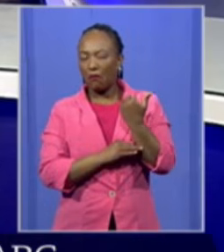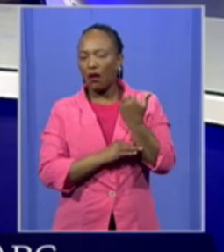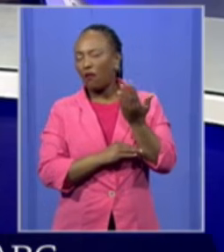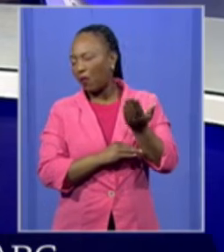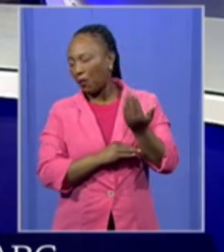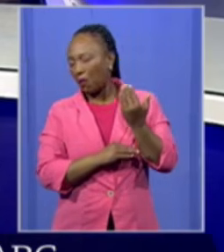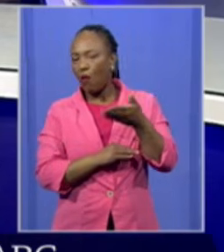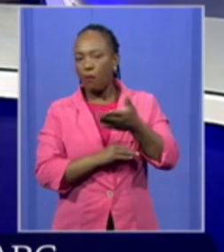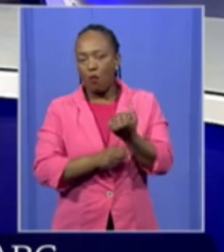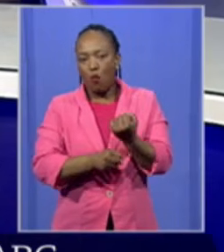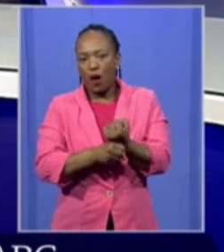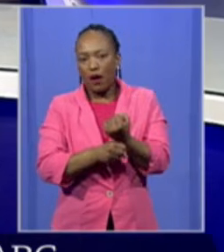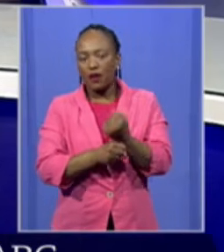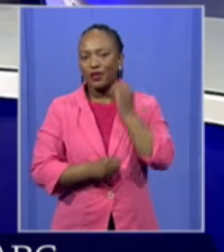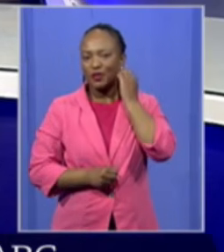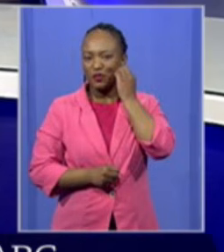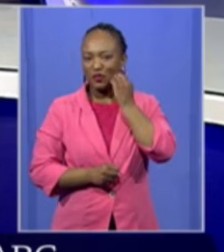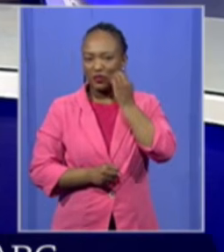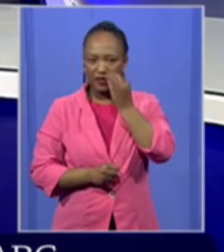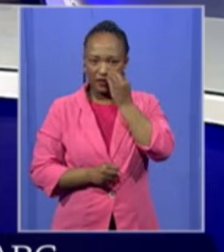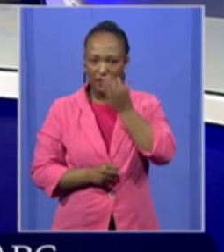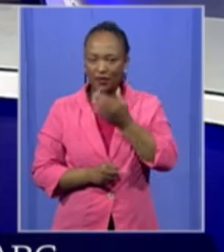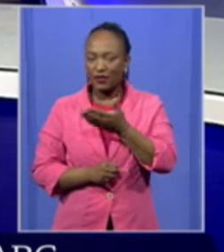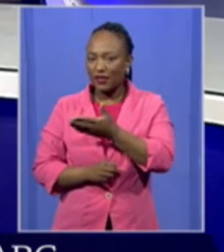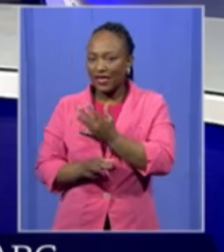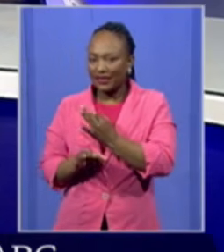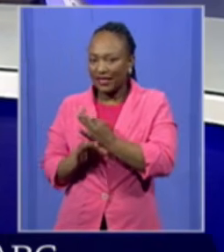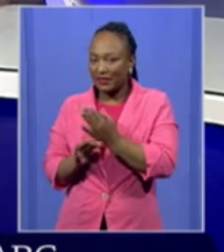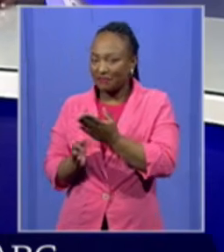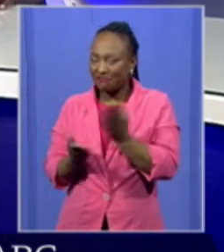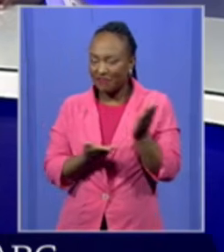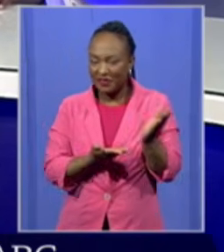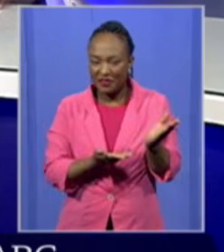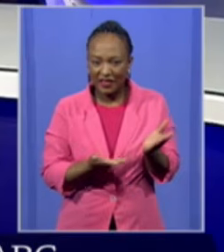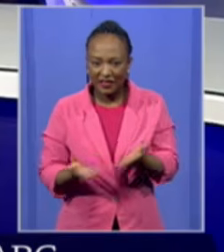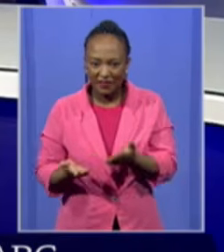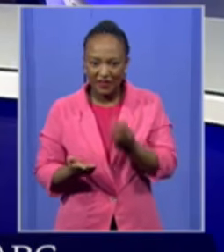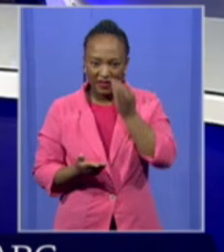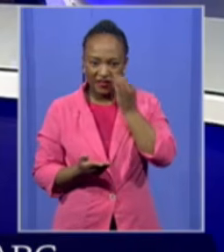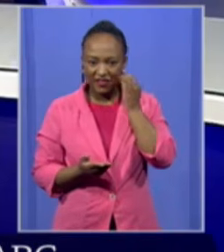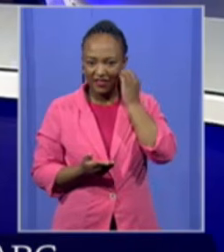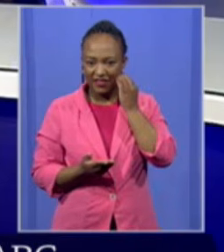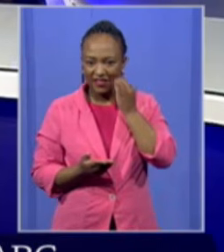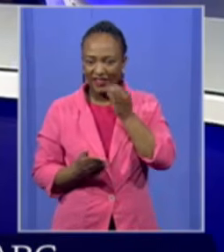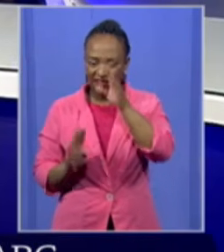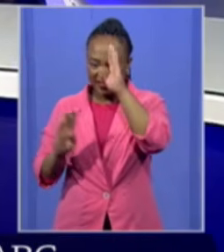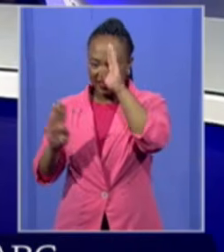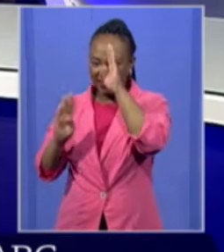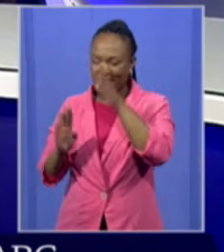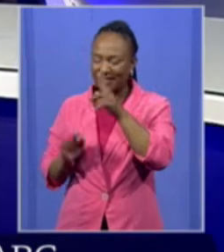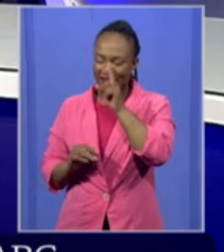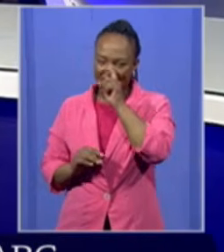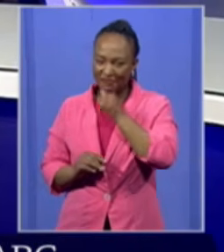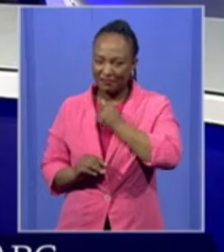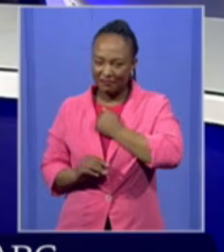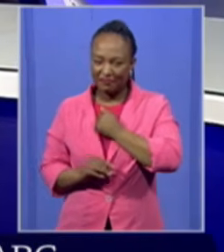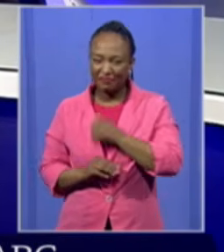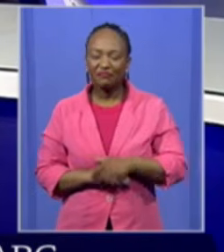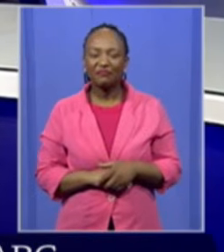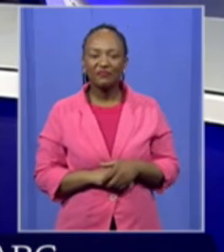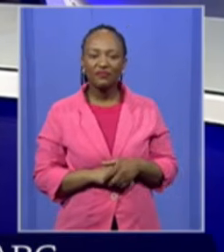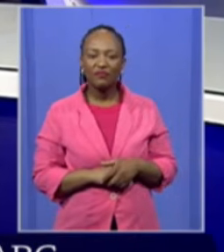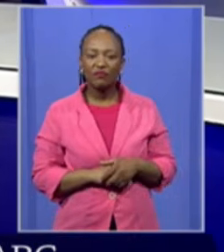ditabeng tsena tsa Sesotho. Ntate Motumi ha o amohele ditabeng tsa Sesotho. Dumela hle kgaitsedi ya motho. E se le